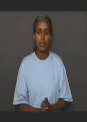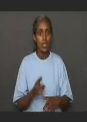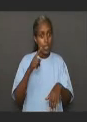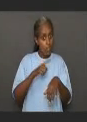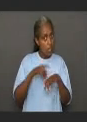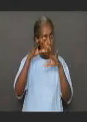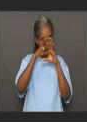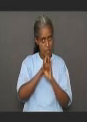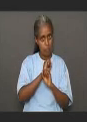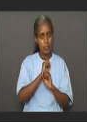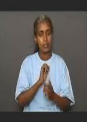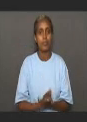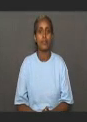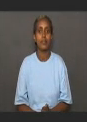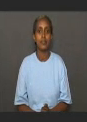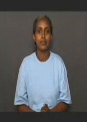Time's up.